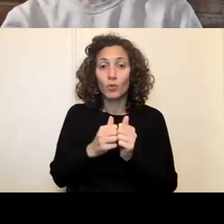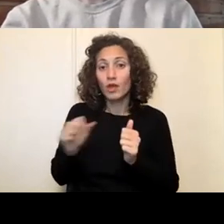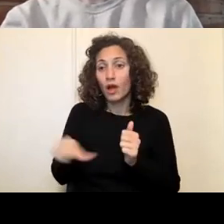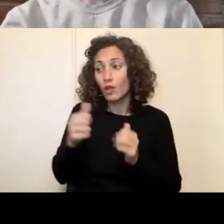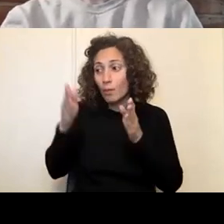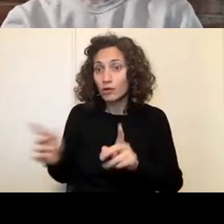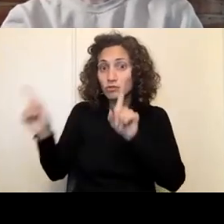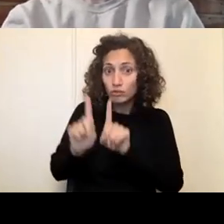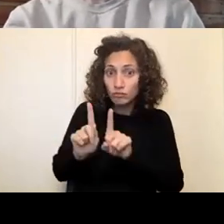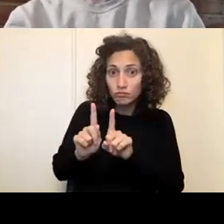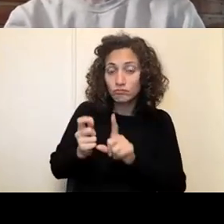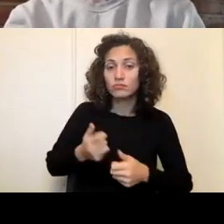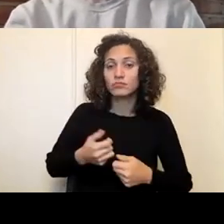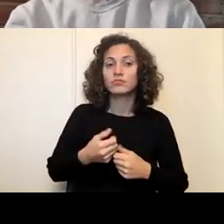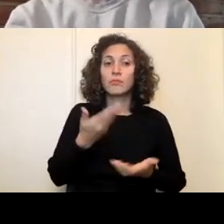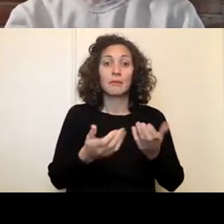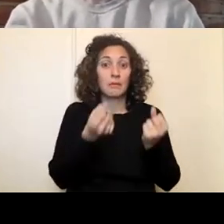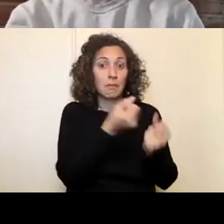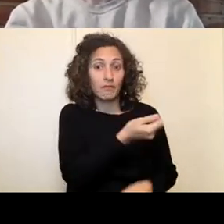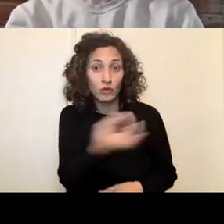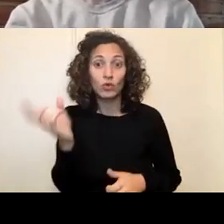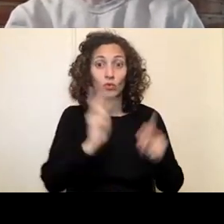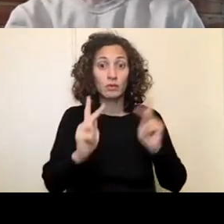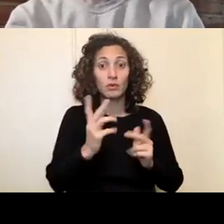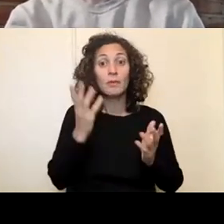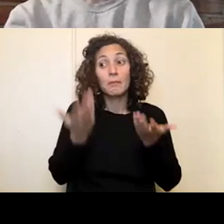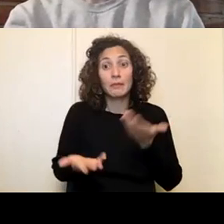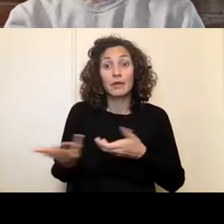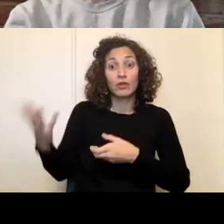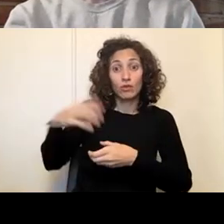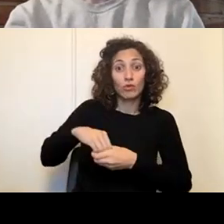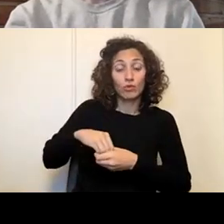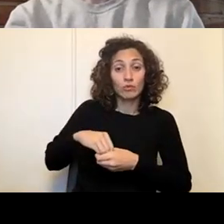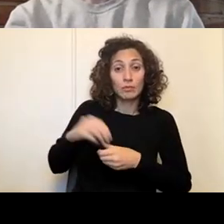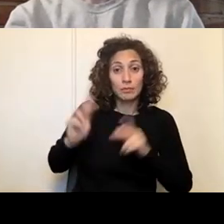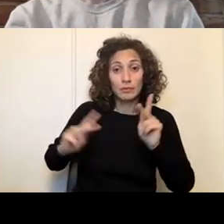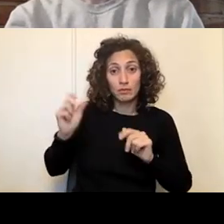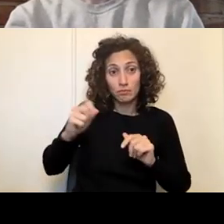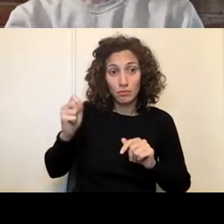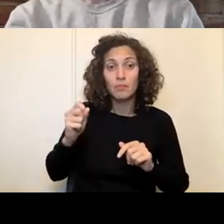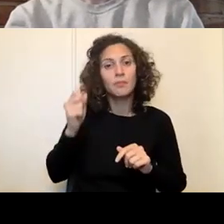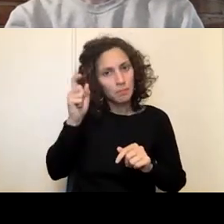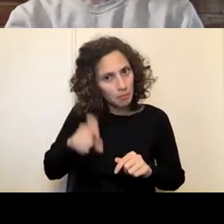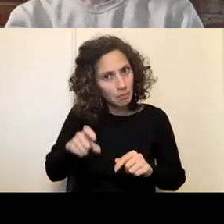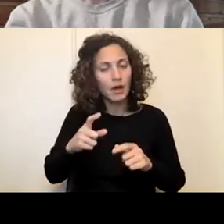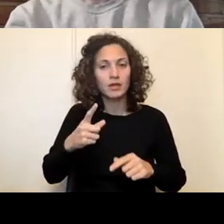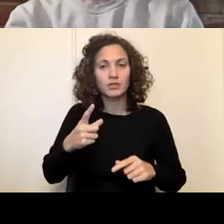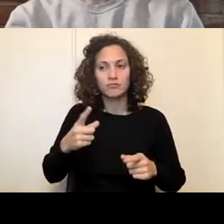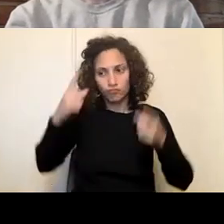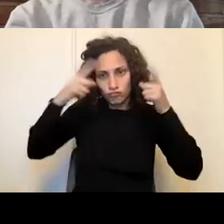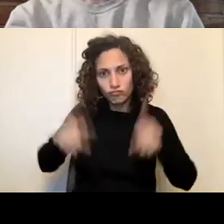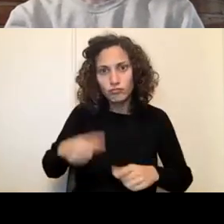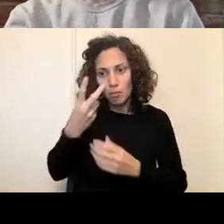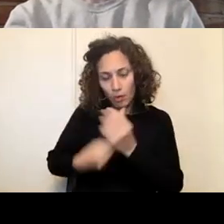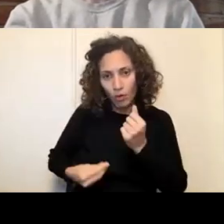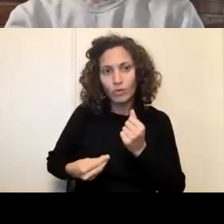people. It needn't include other people, but when it does, it has to be consensual, or it's not sex,